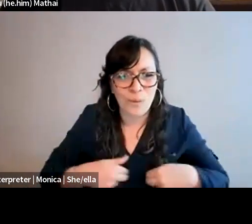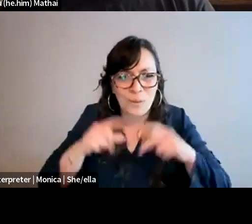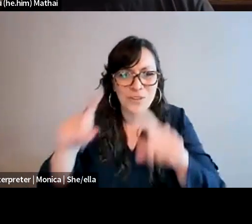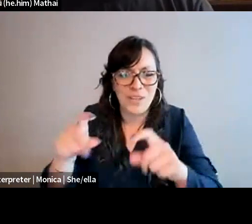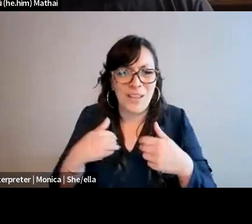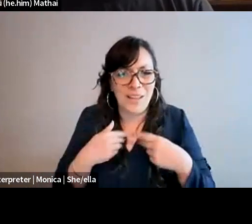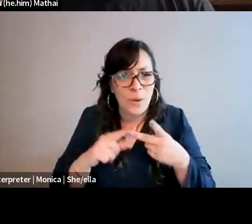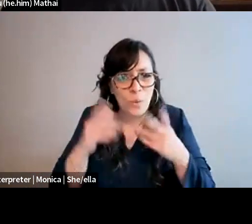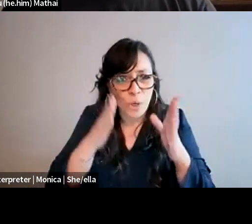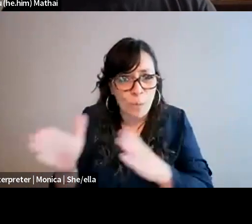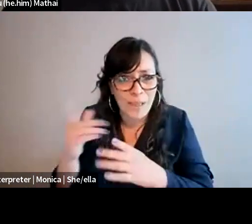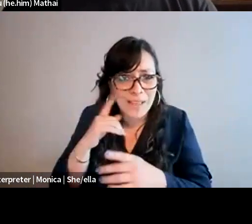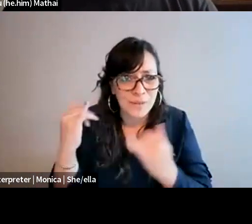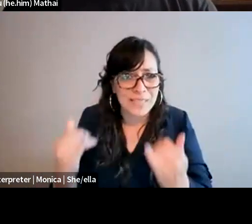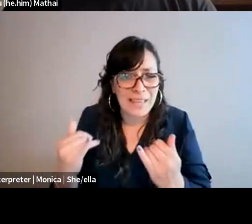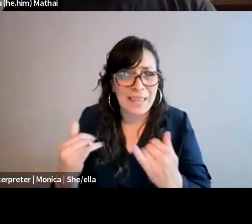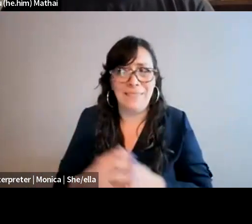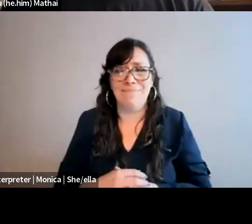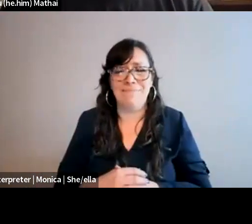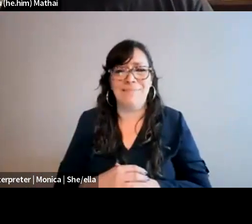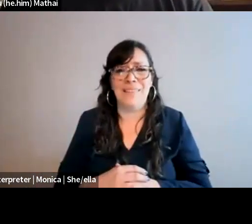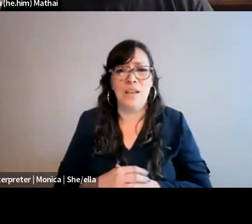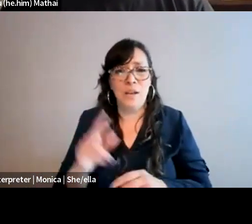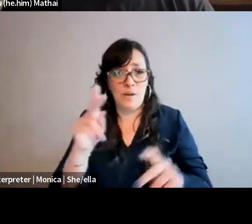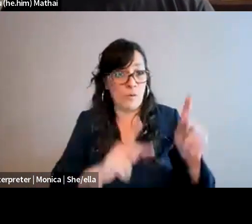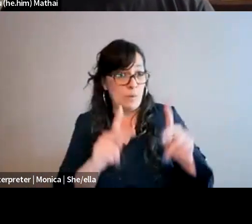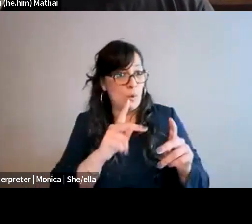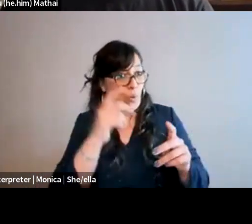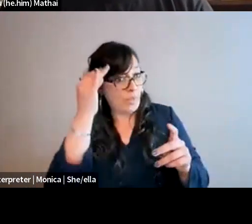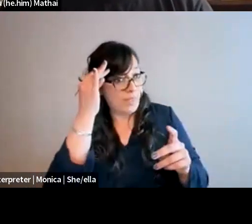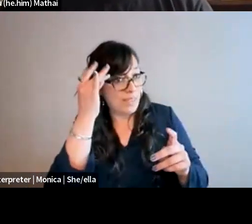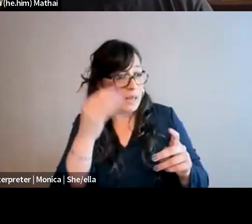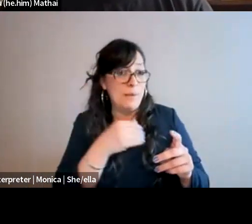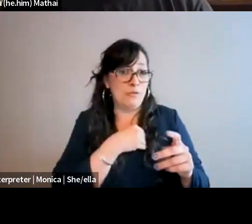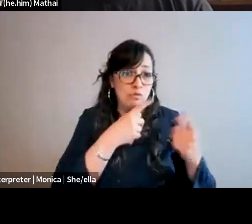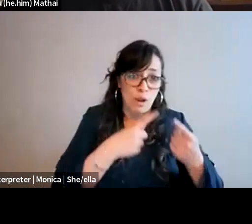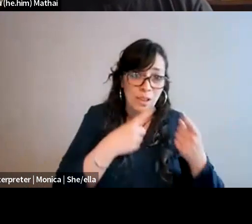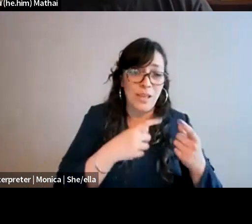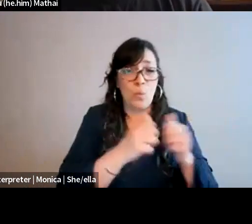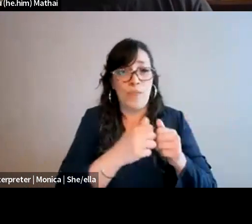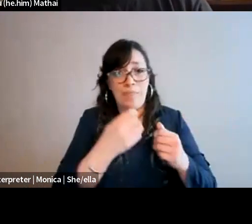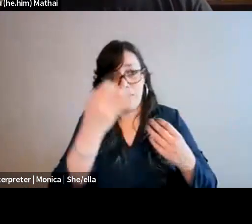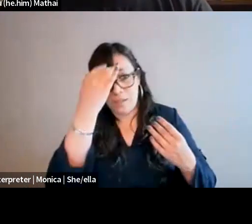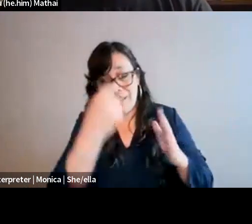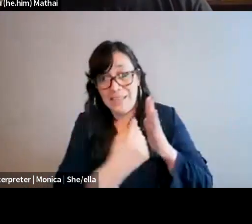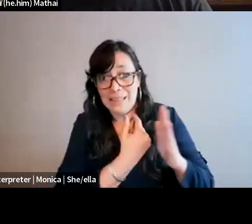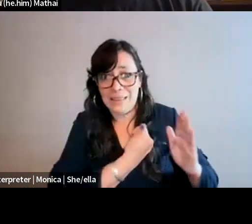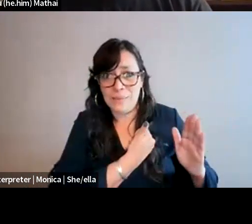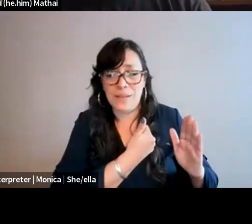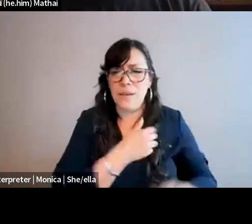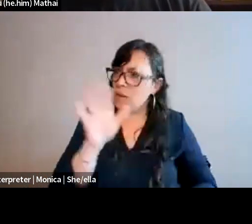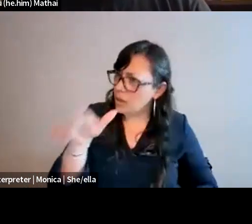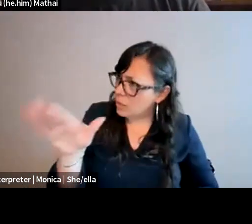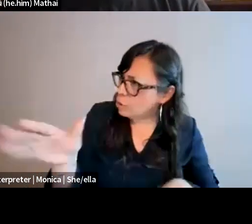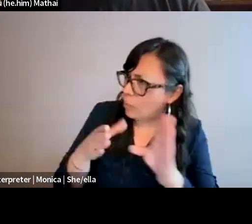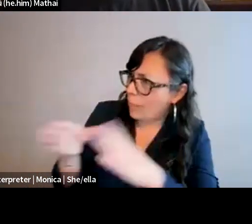what are your plans? Like if for the people who might be struggling with suicidality, it was, what is